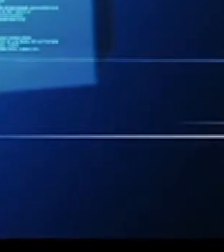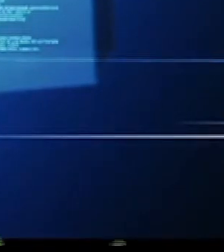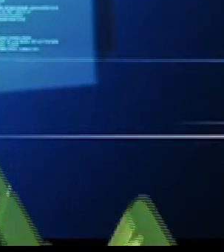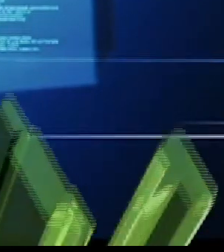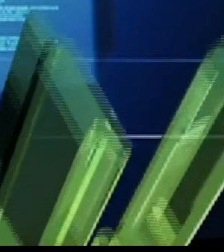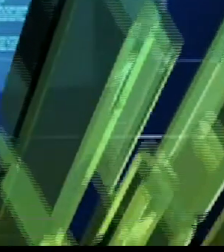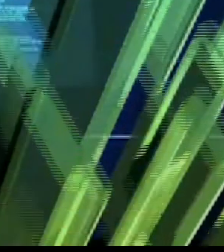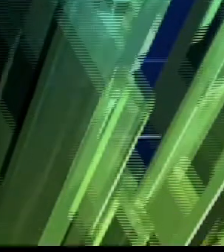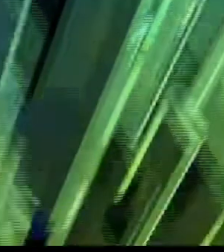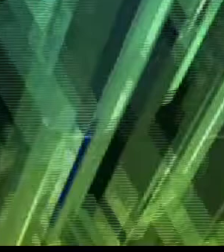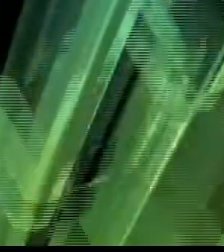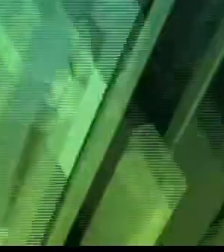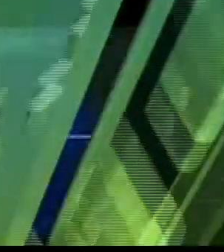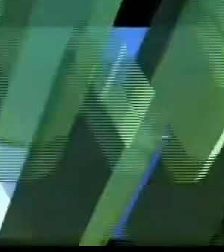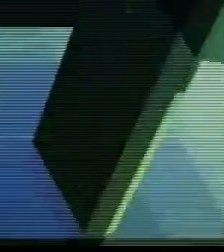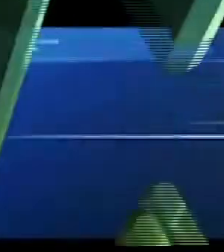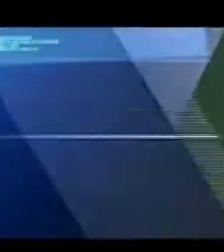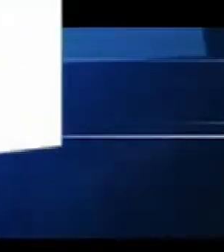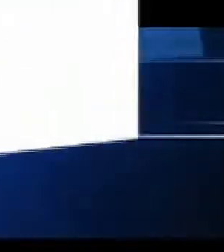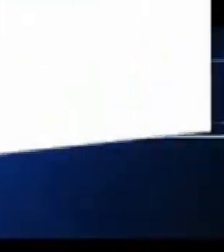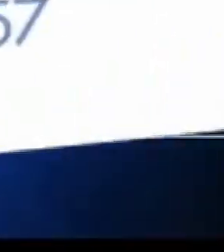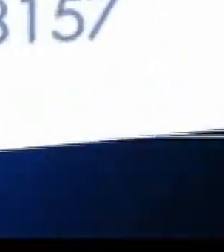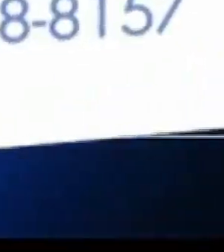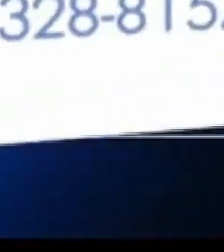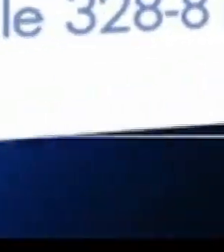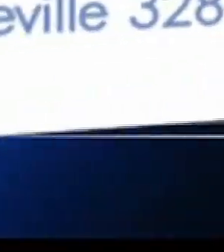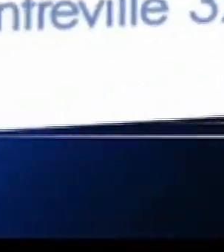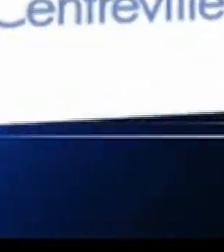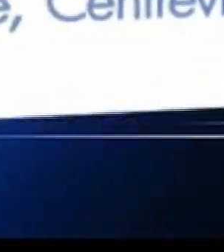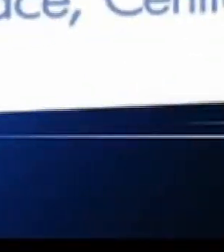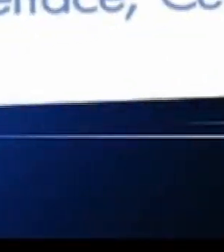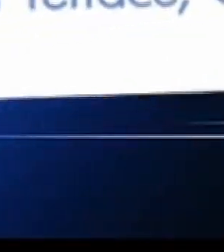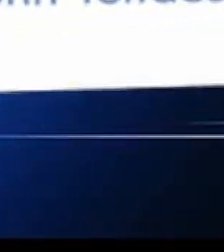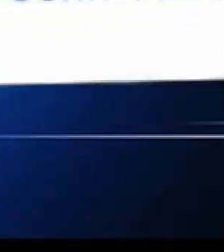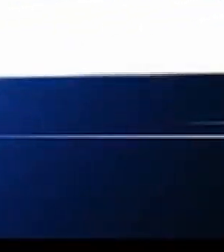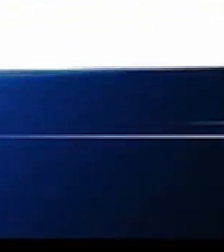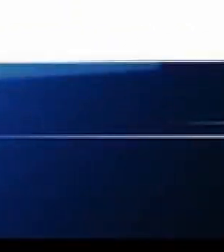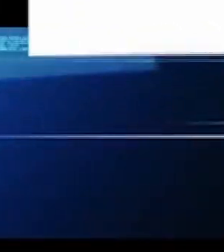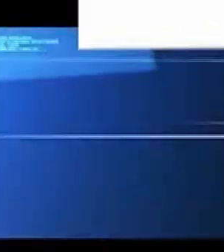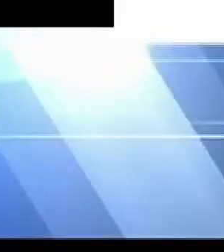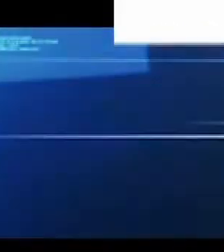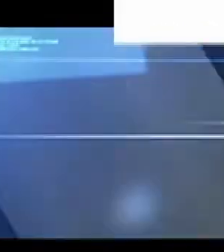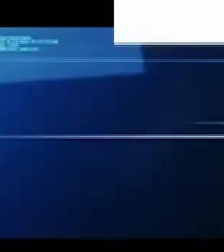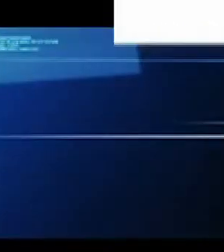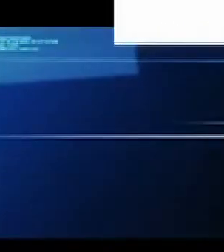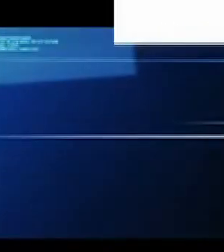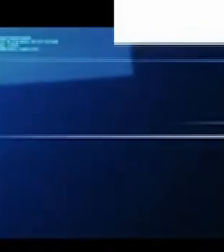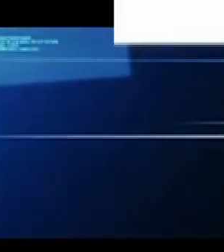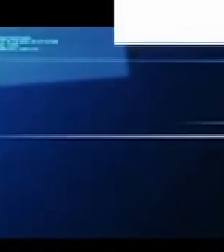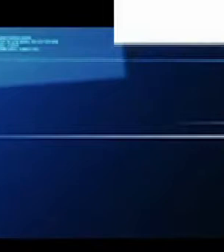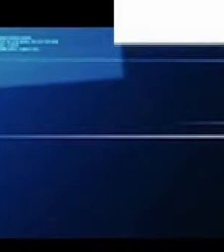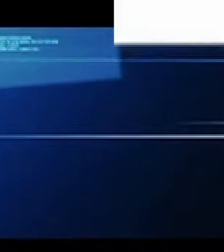This is ZNS Total Sports, brought to you by Fourth Terrace Diagnostic Center.